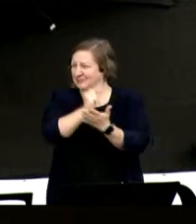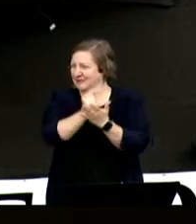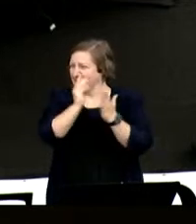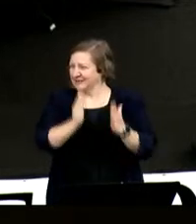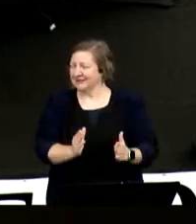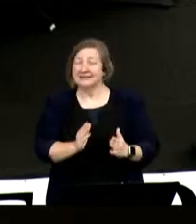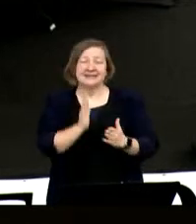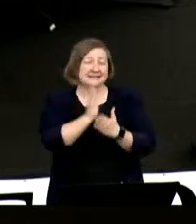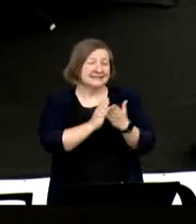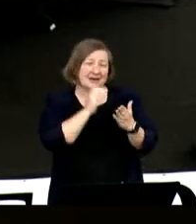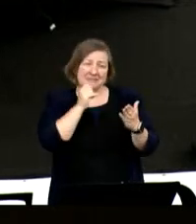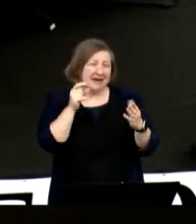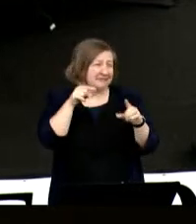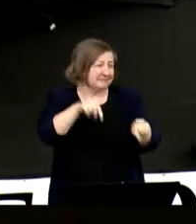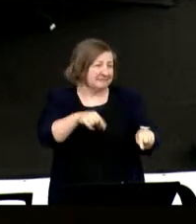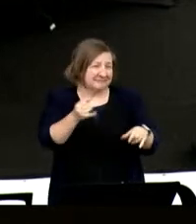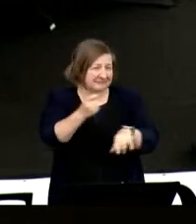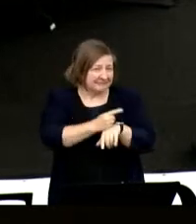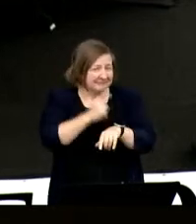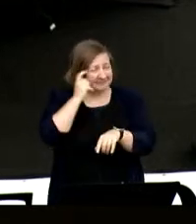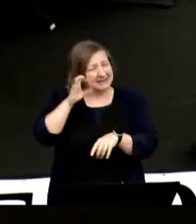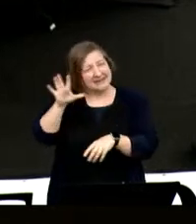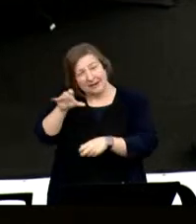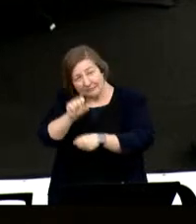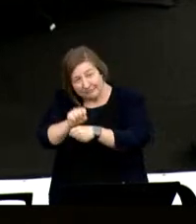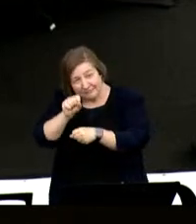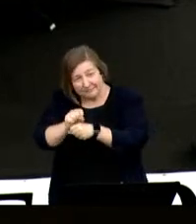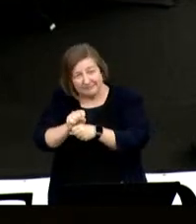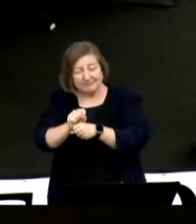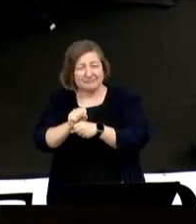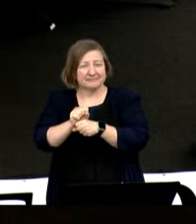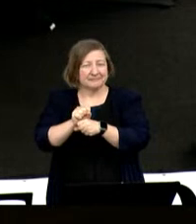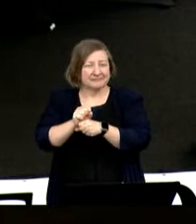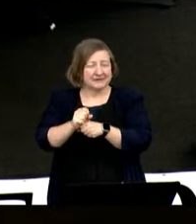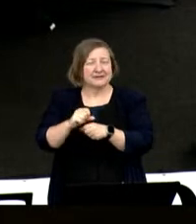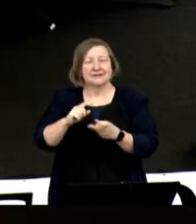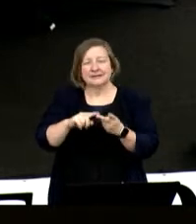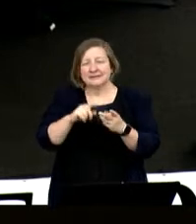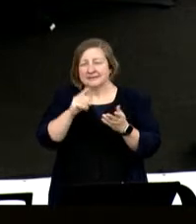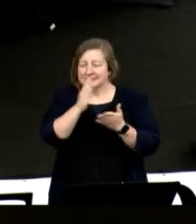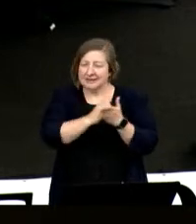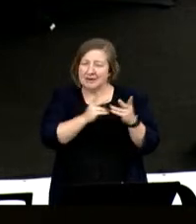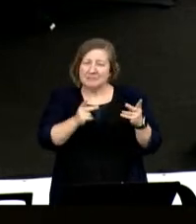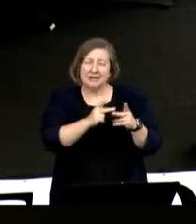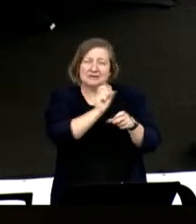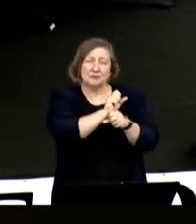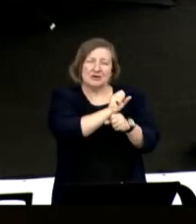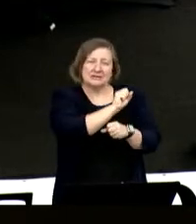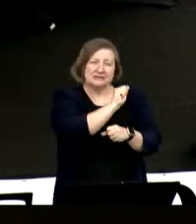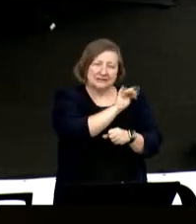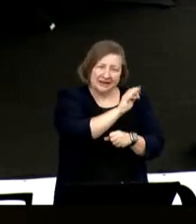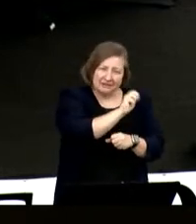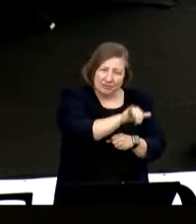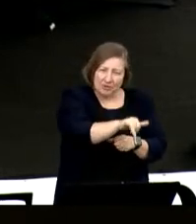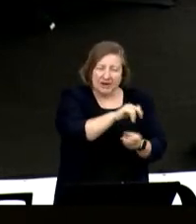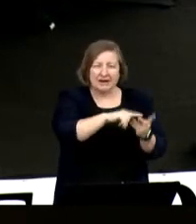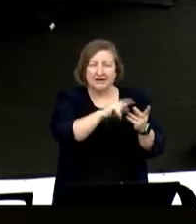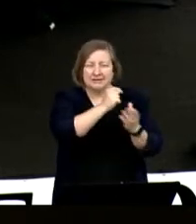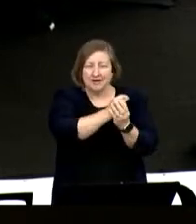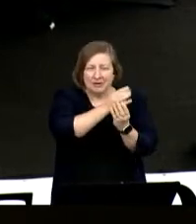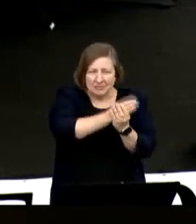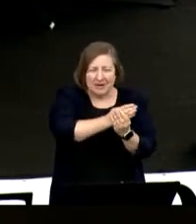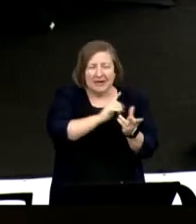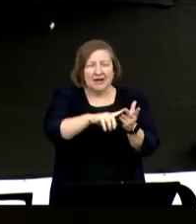Some are not here with us today due to their employment status, working at places like Safeway, Taco Bell, Walgreens, and many